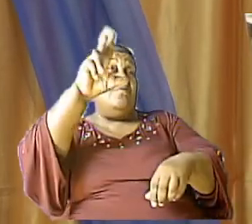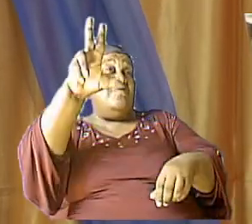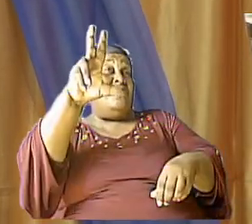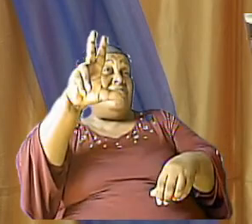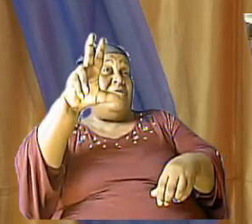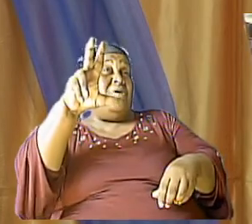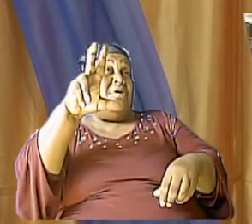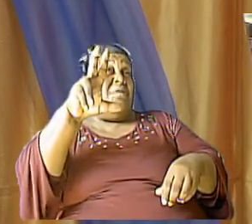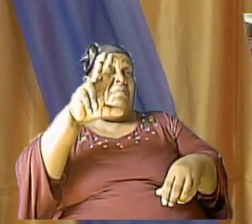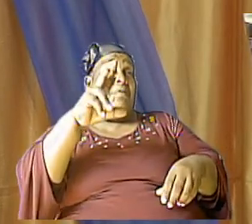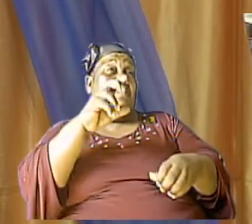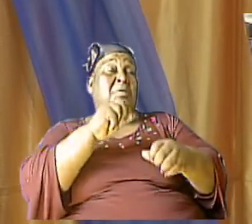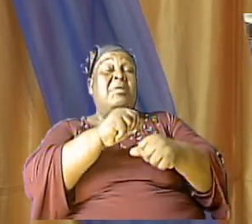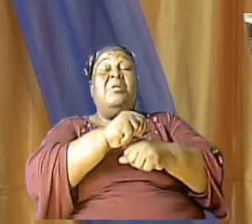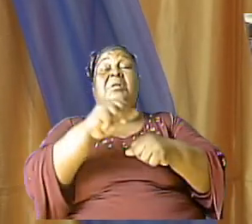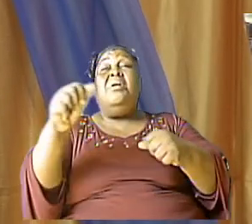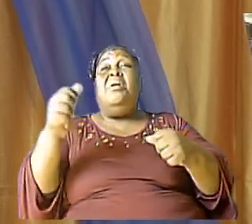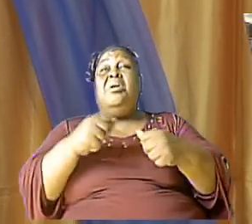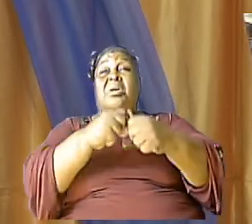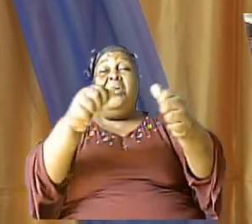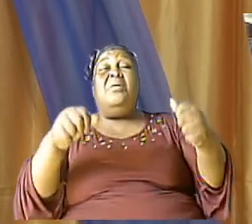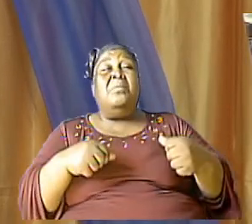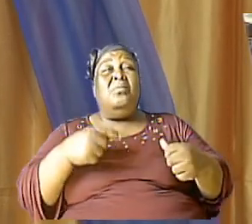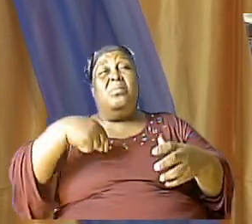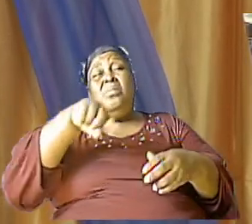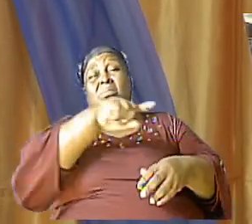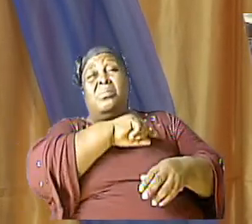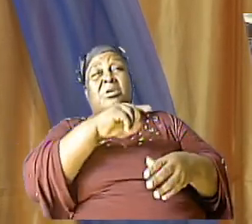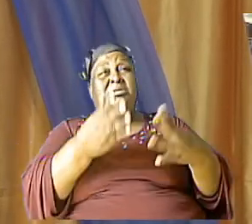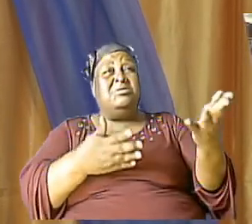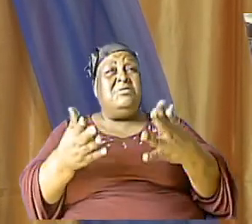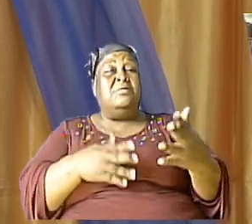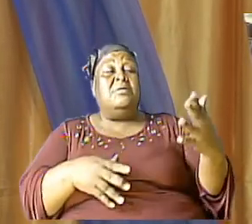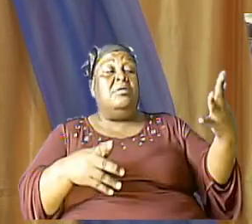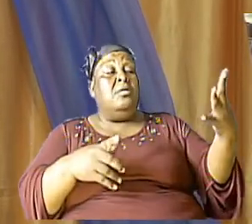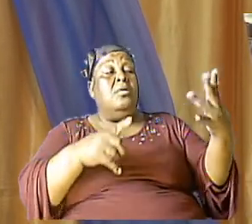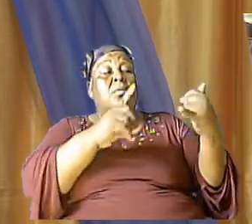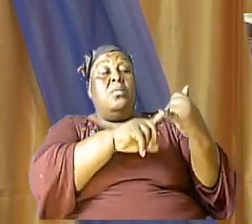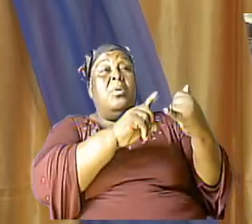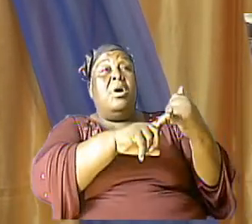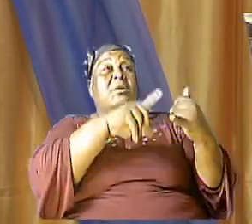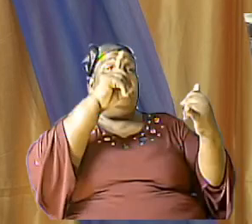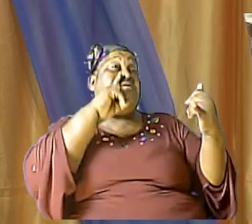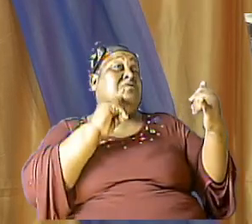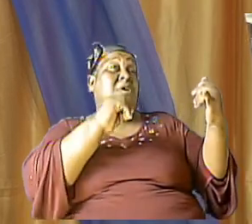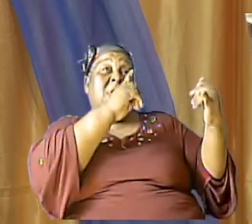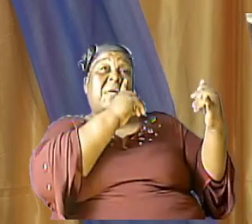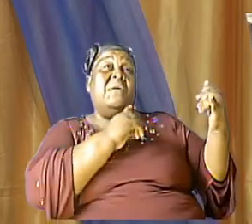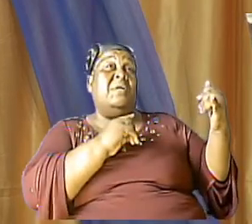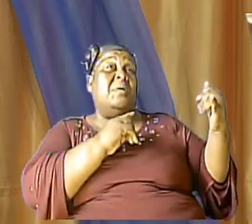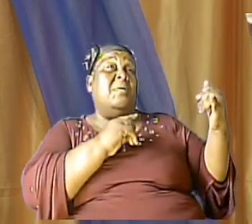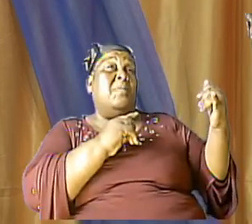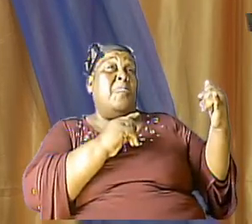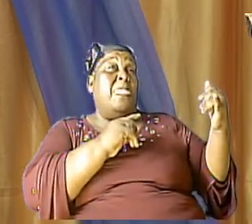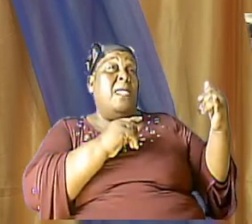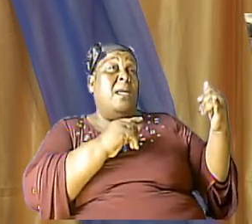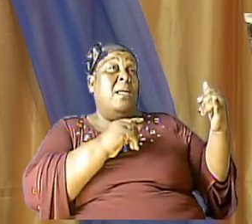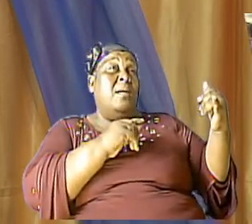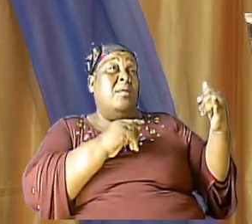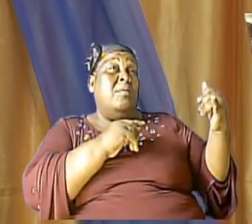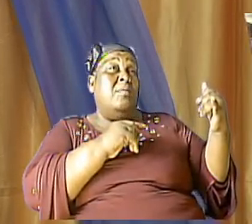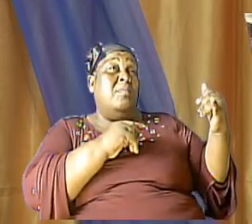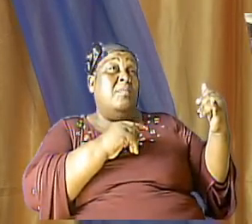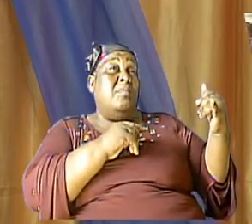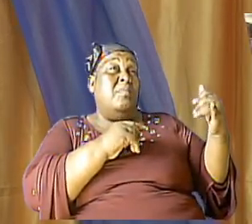main areas to whom we serve. The singles, that's led by Brother Carl and team.